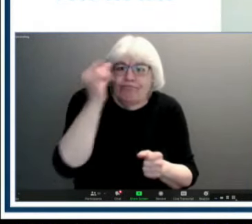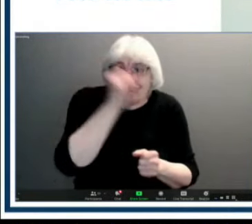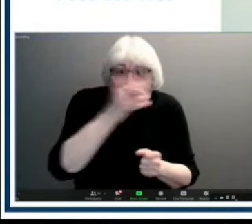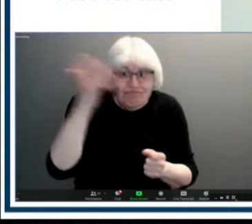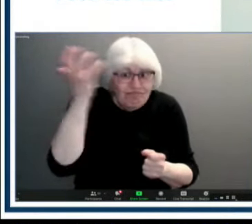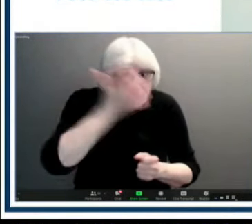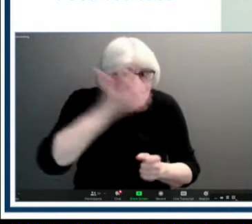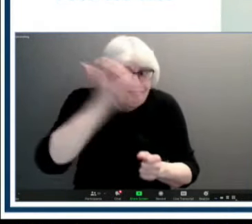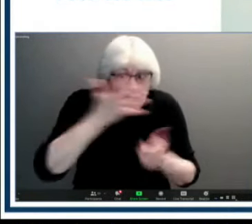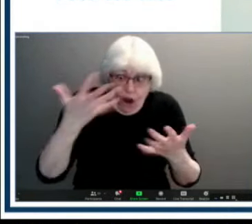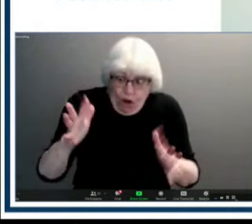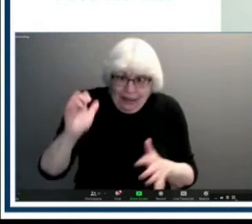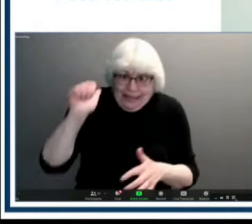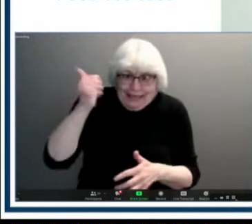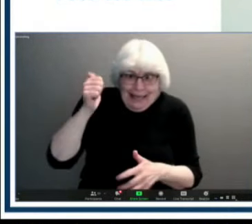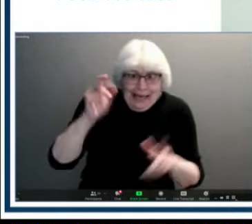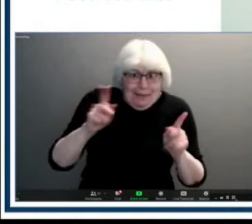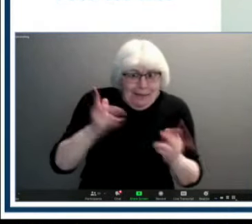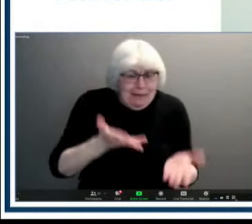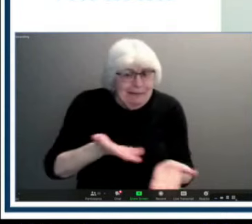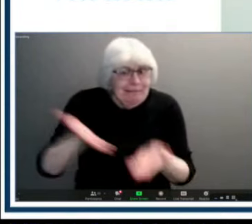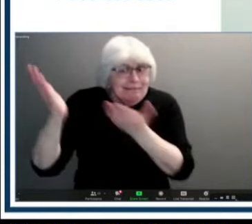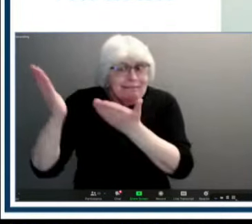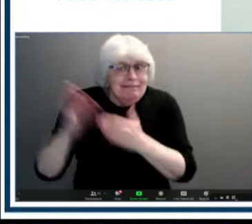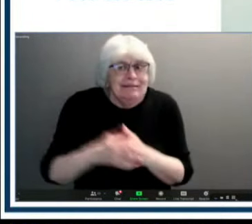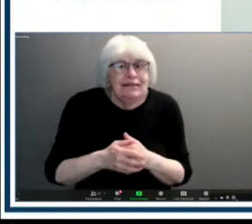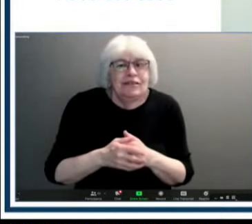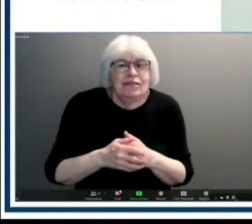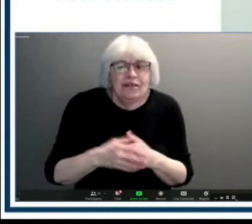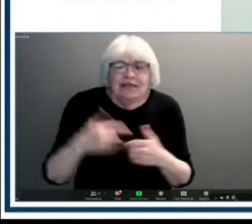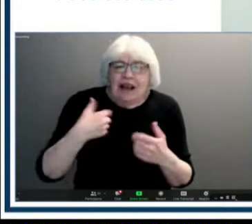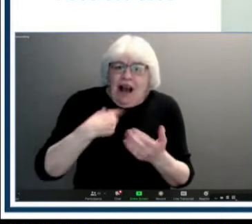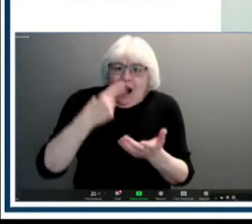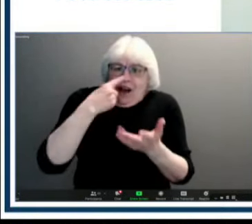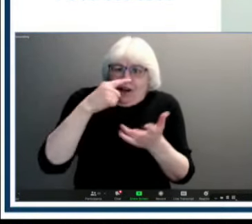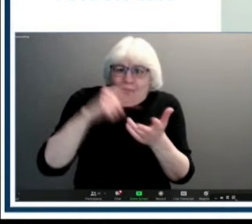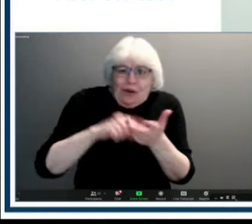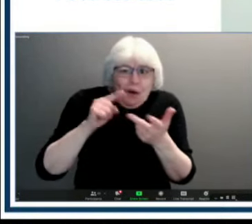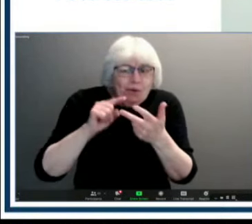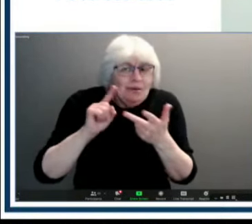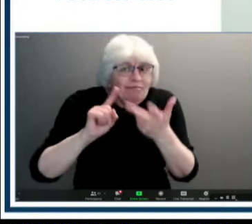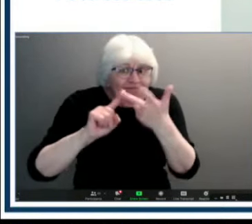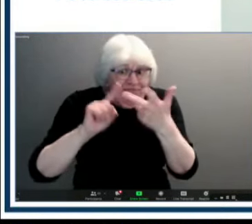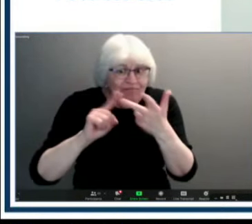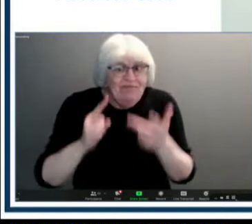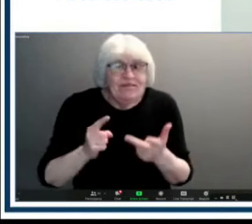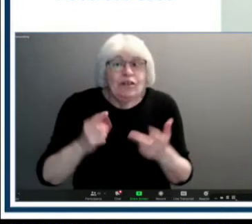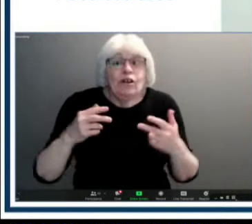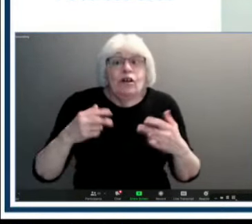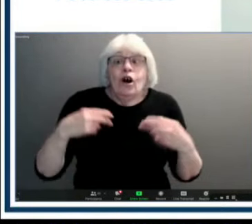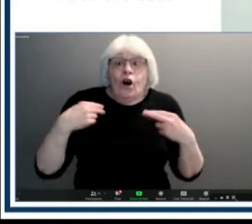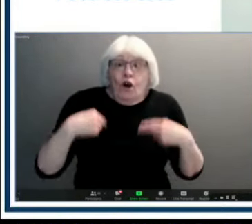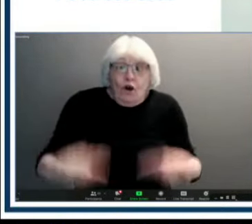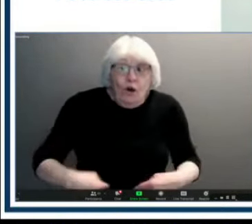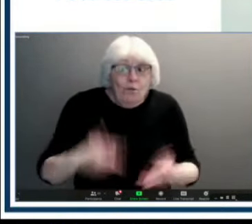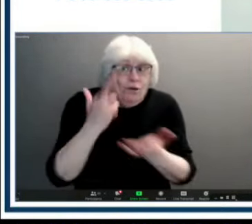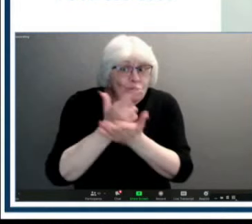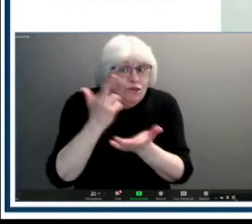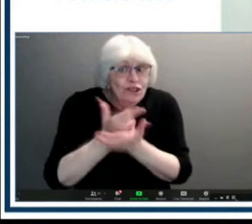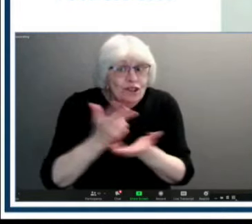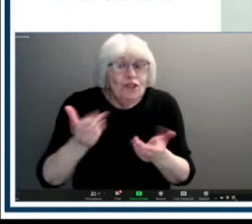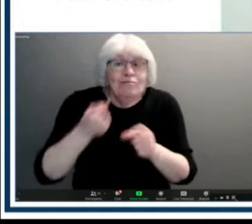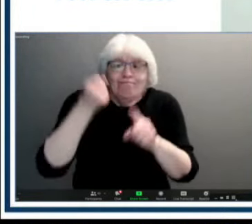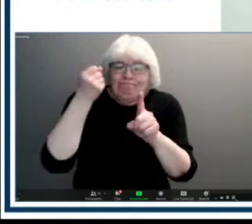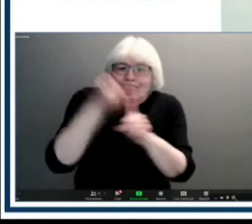off the top is, we're seeing human resource issues impact service. It's not necessarily that people are